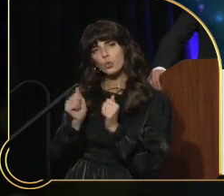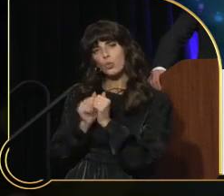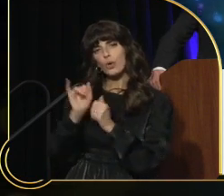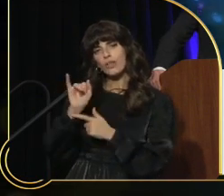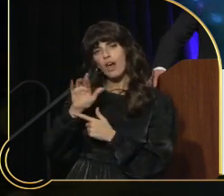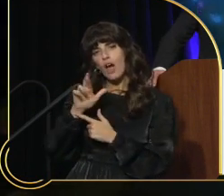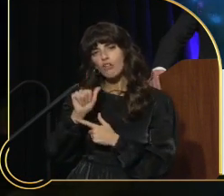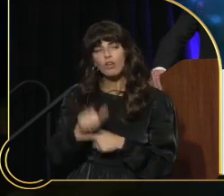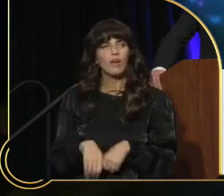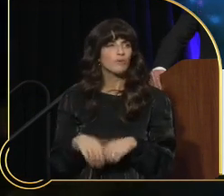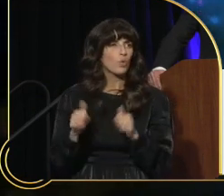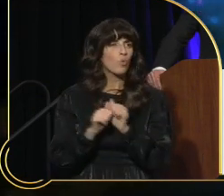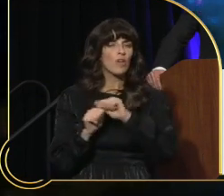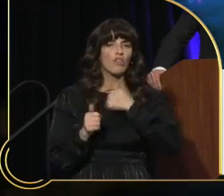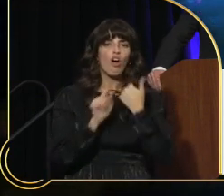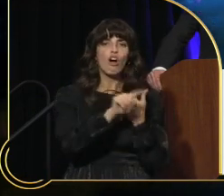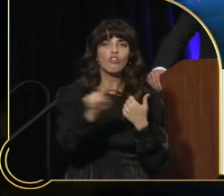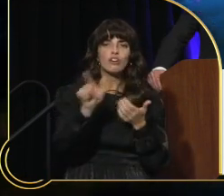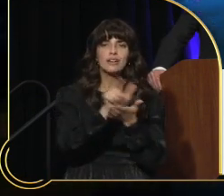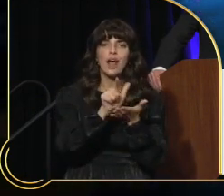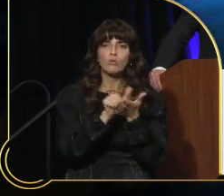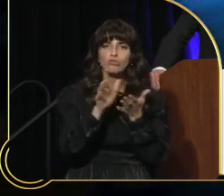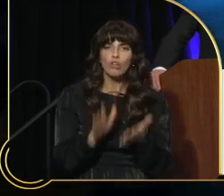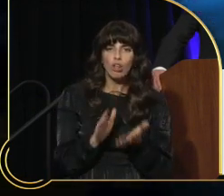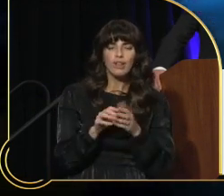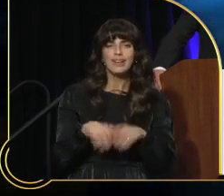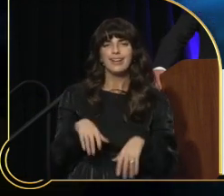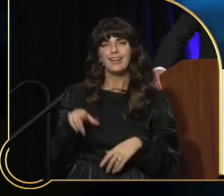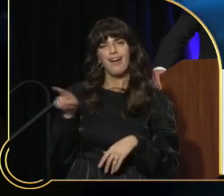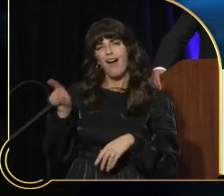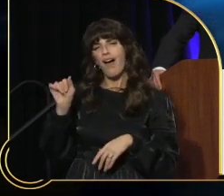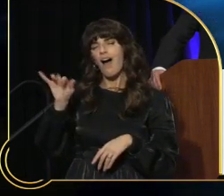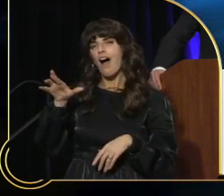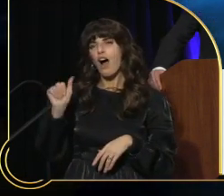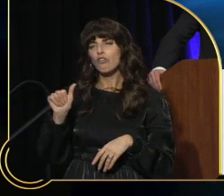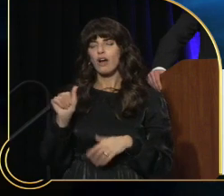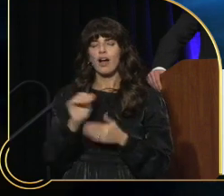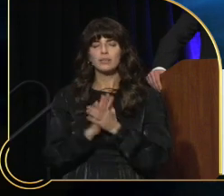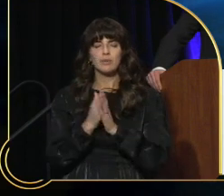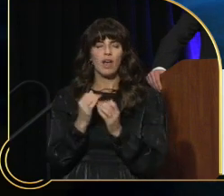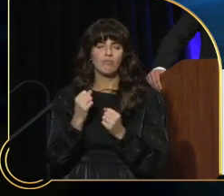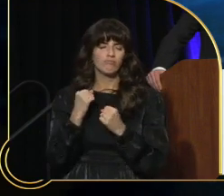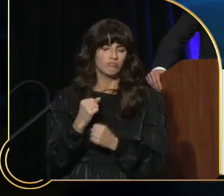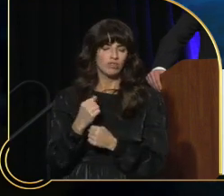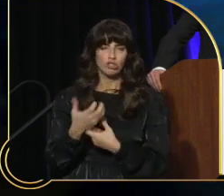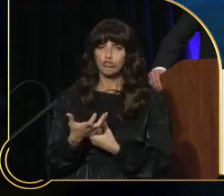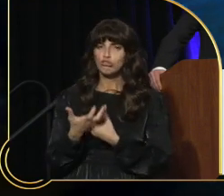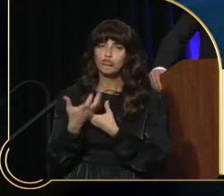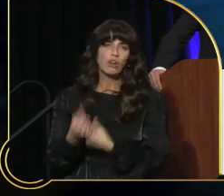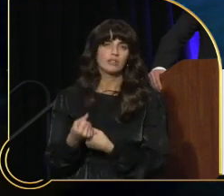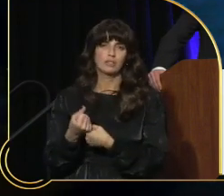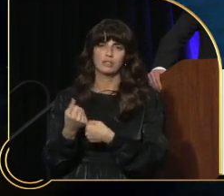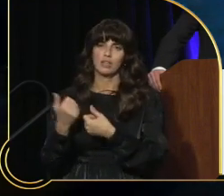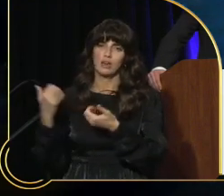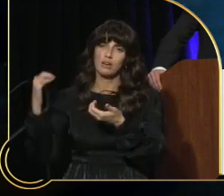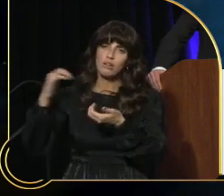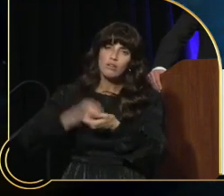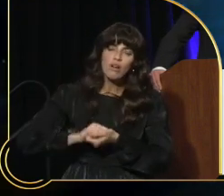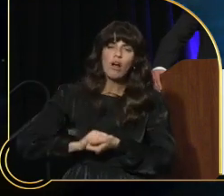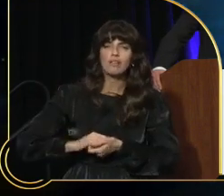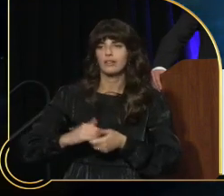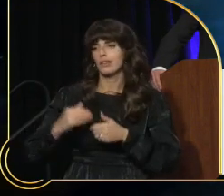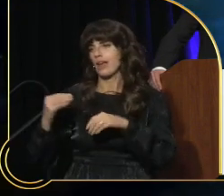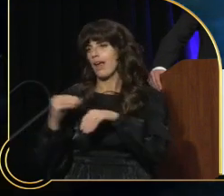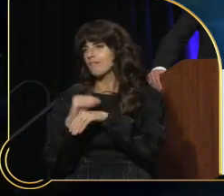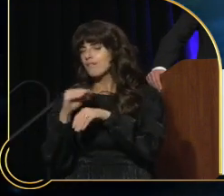and with other counsel, where Ira has become such a trusted colleague, advisor, counselor,